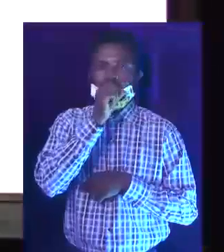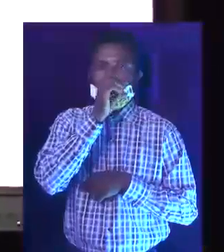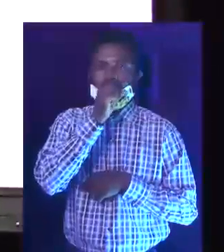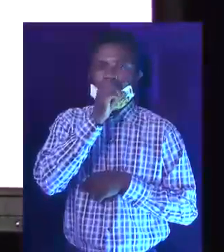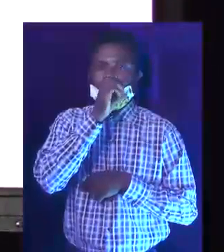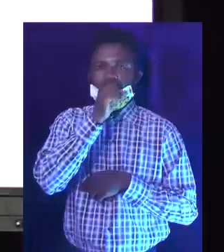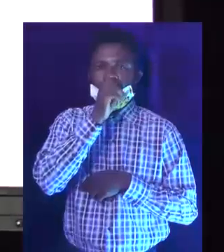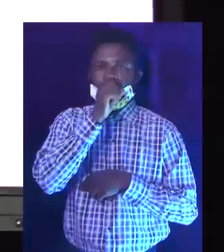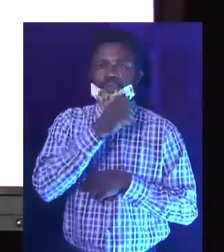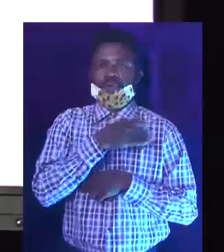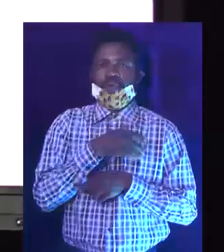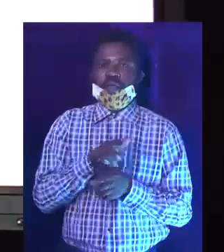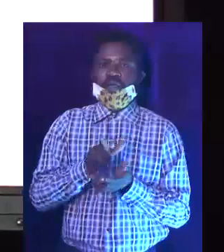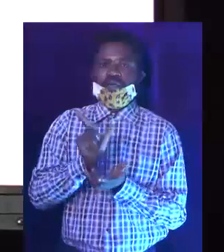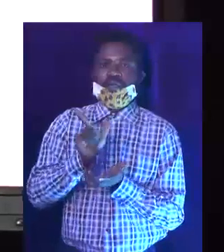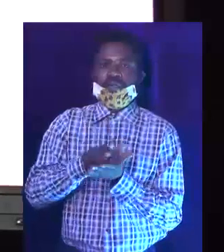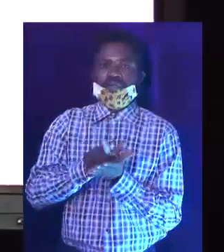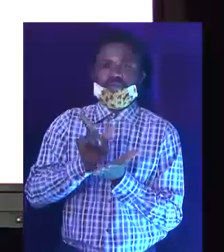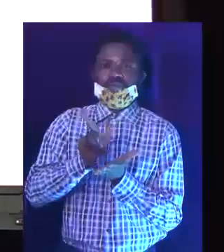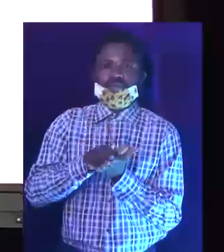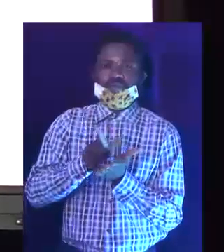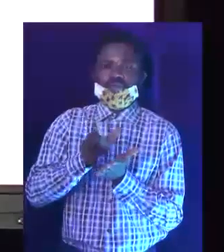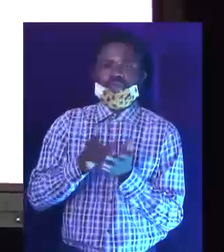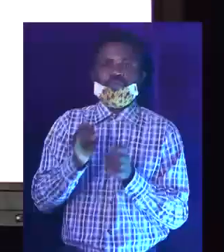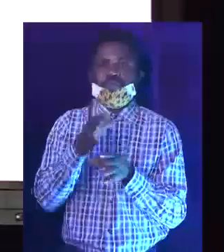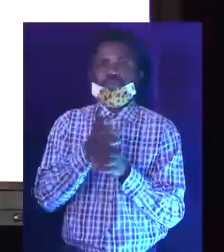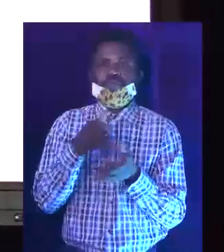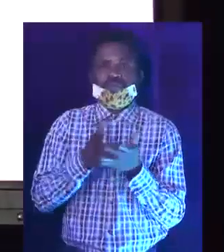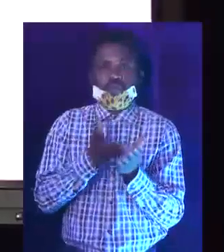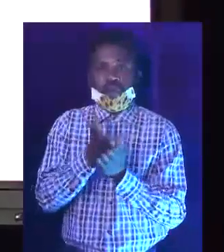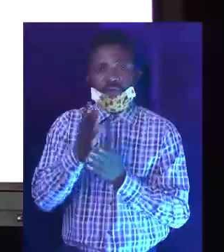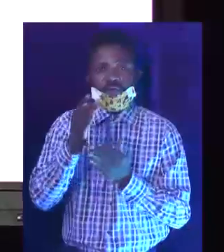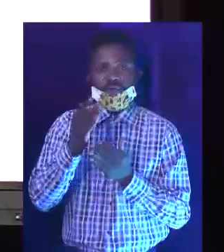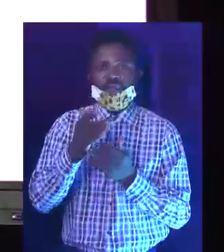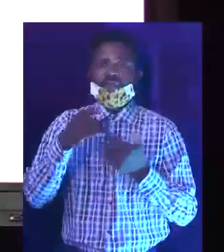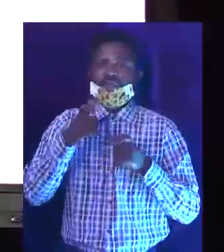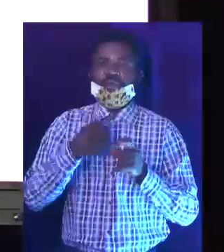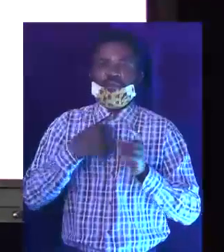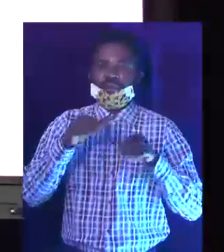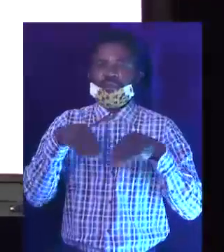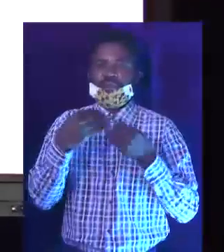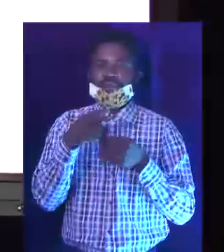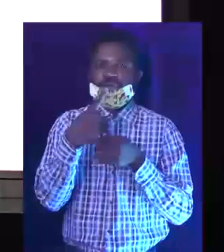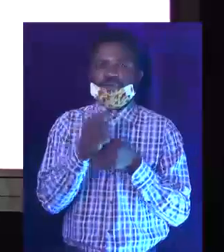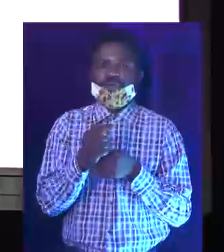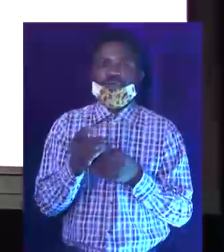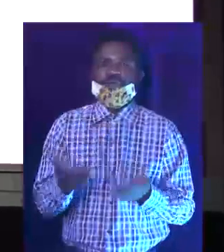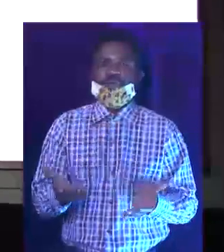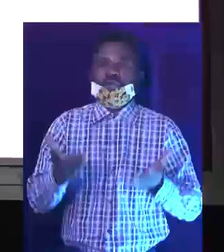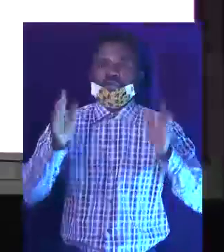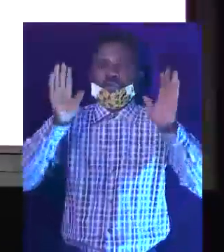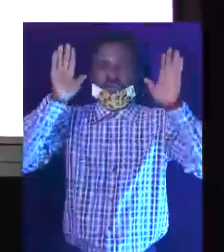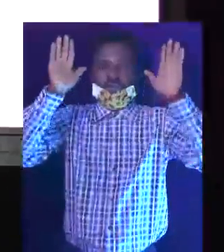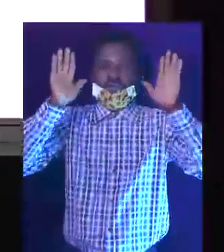orange, and lizard. Did you get the 5 correctly? Yeah. Let me give you the raise the